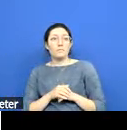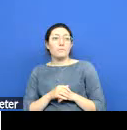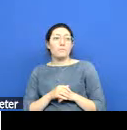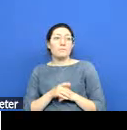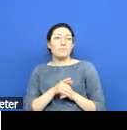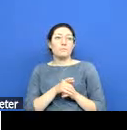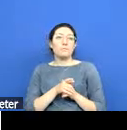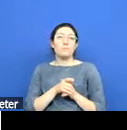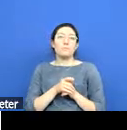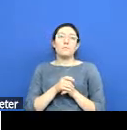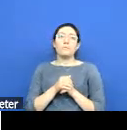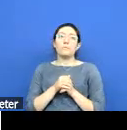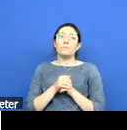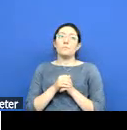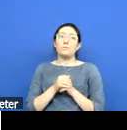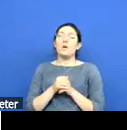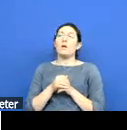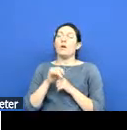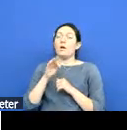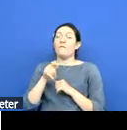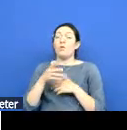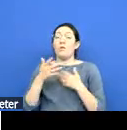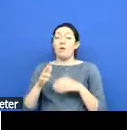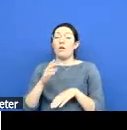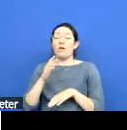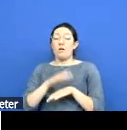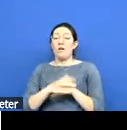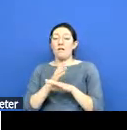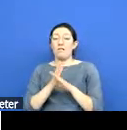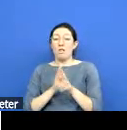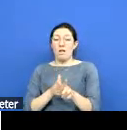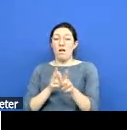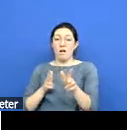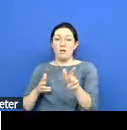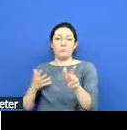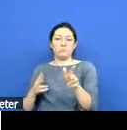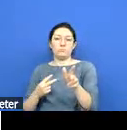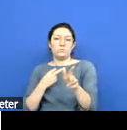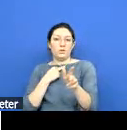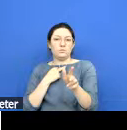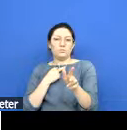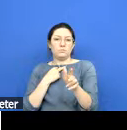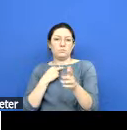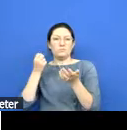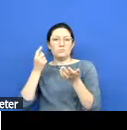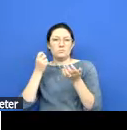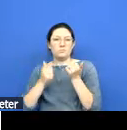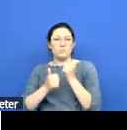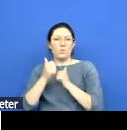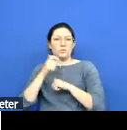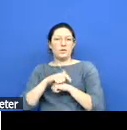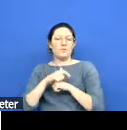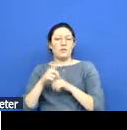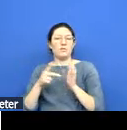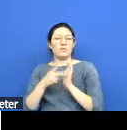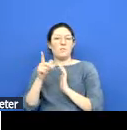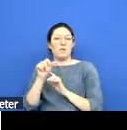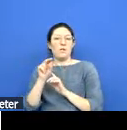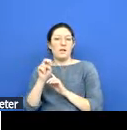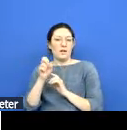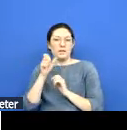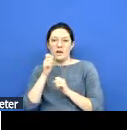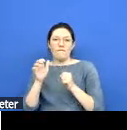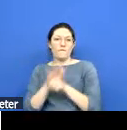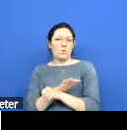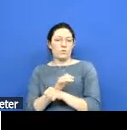Not once you're in, once you're in the line, you're in the line. Most times there's not, the double lane is not used most